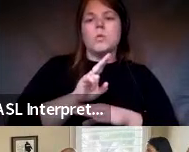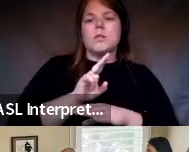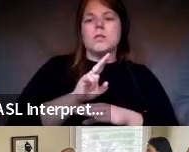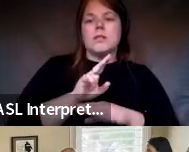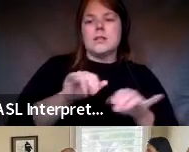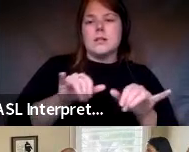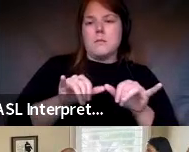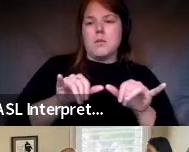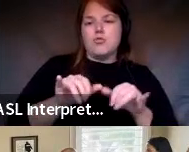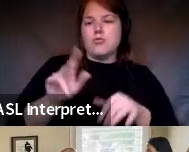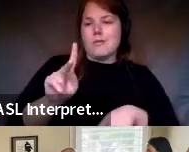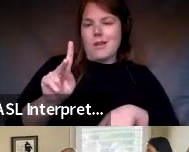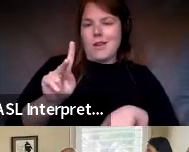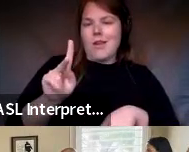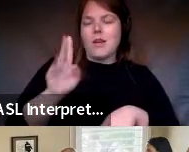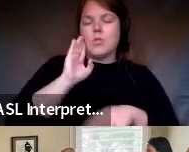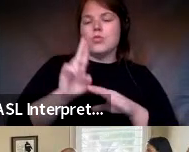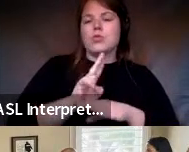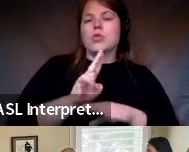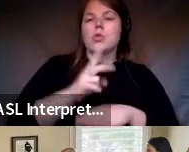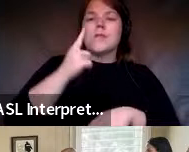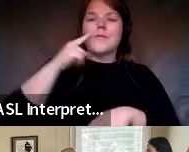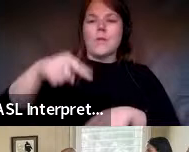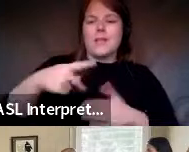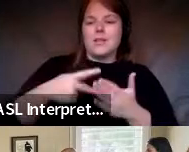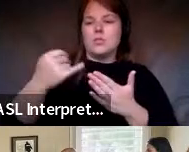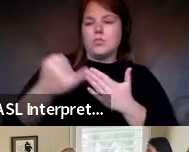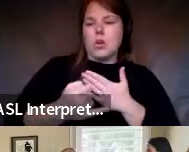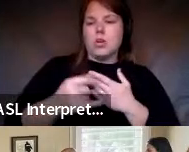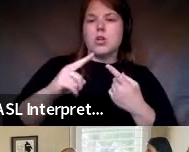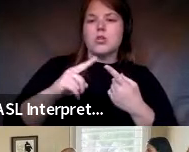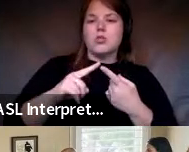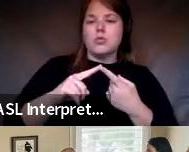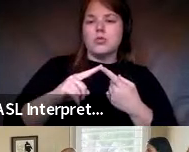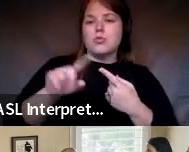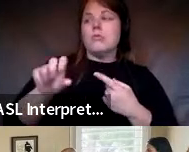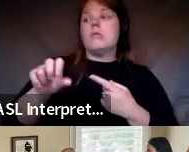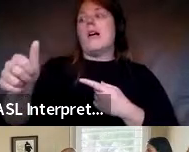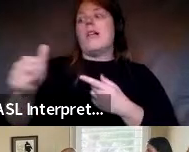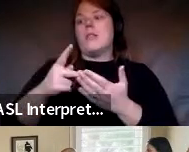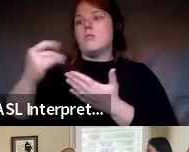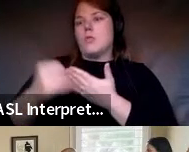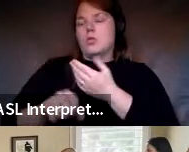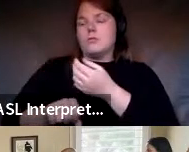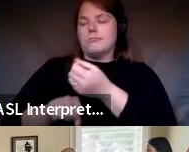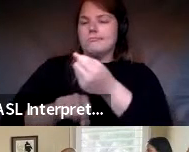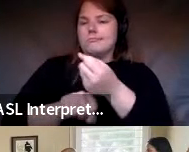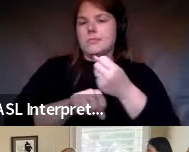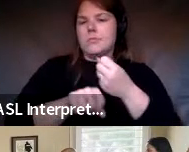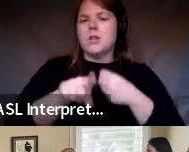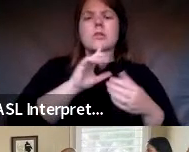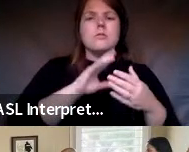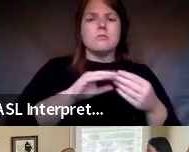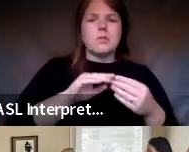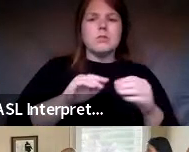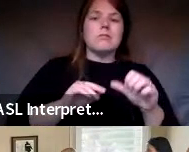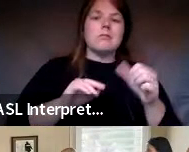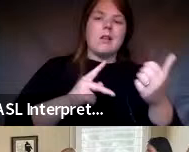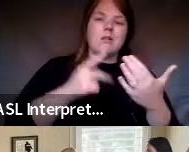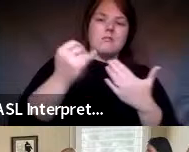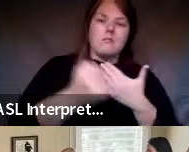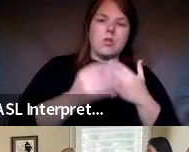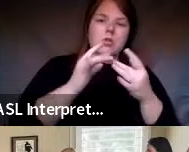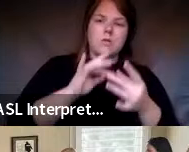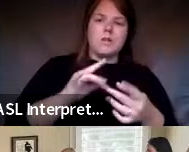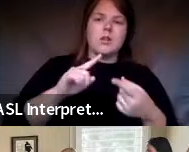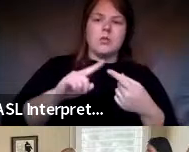that we would use for this project to other projects. As you shared earlier, there are other projects relating to